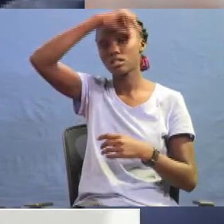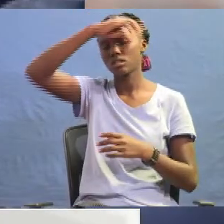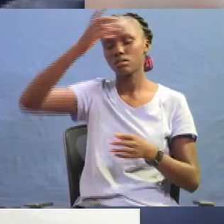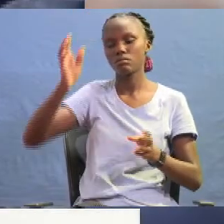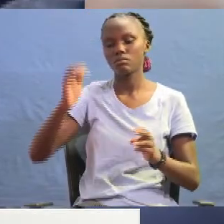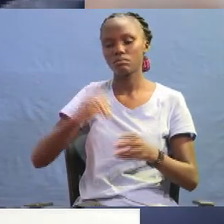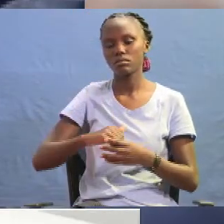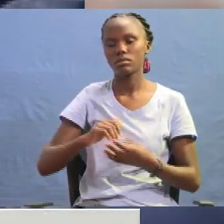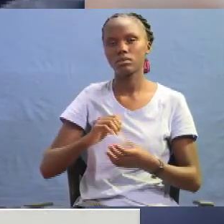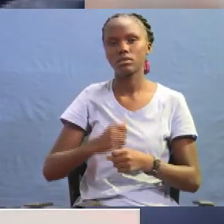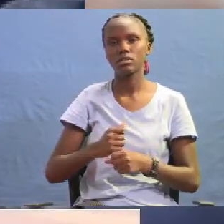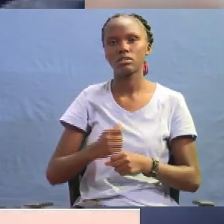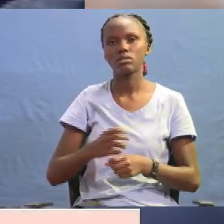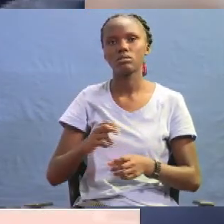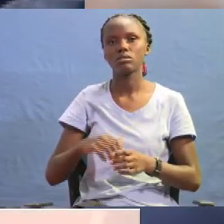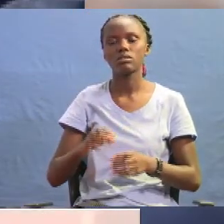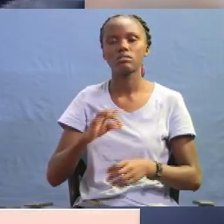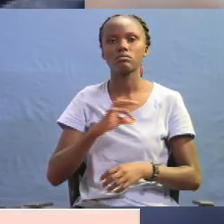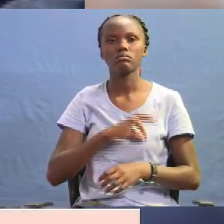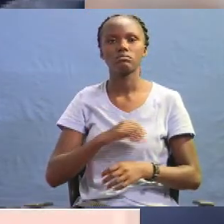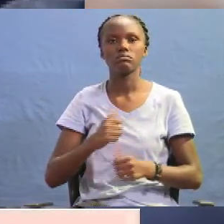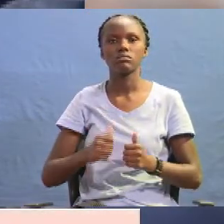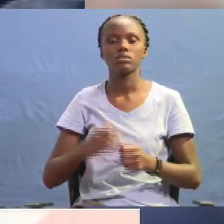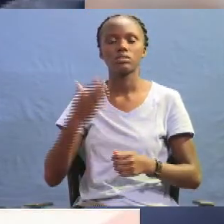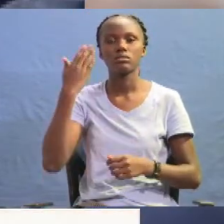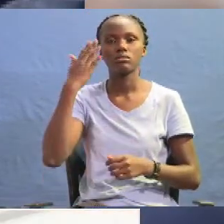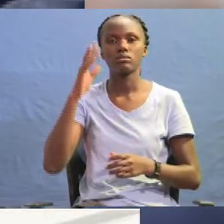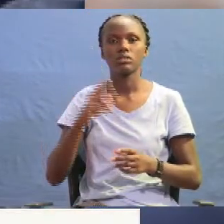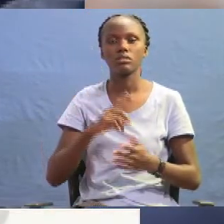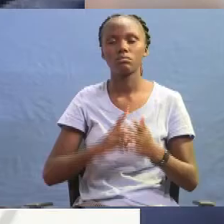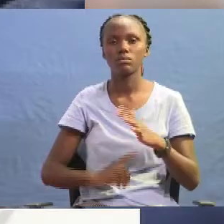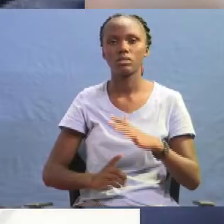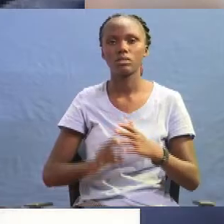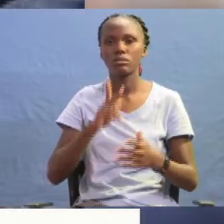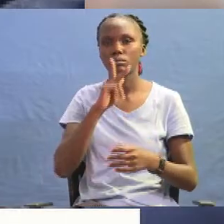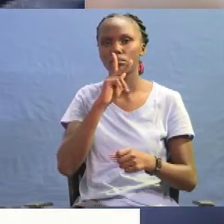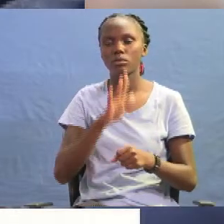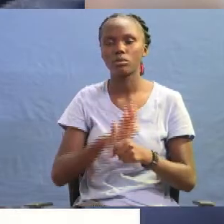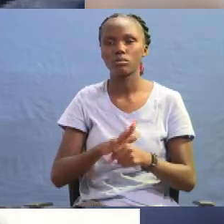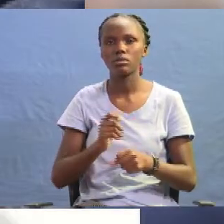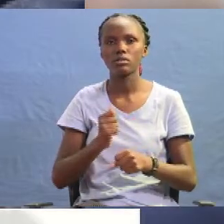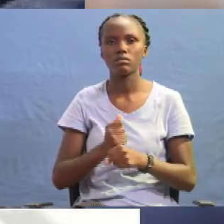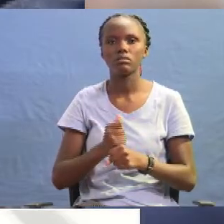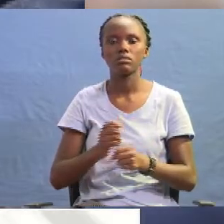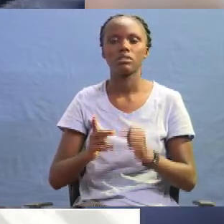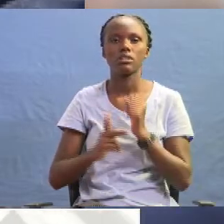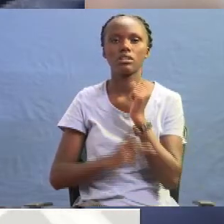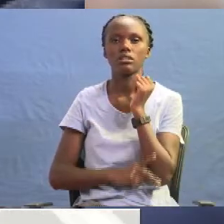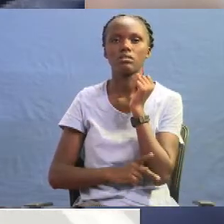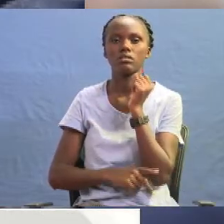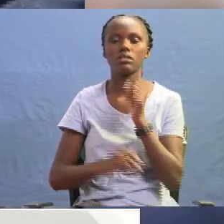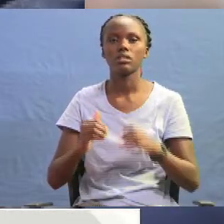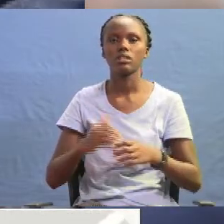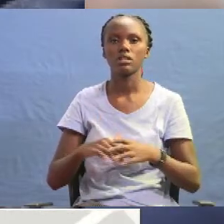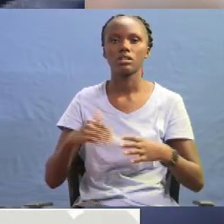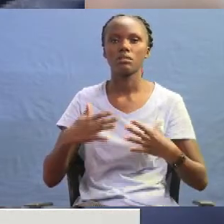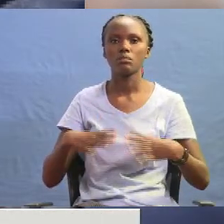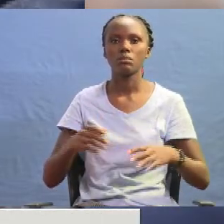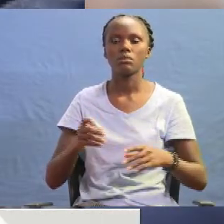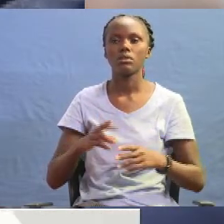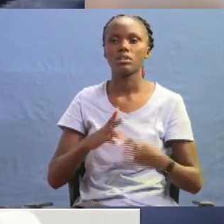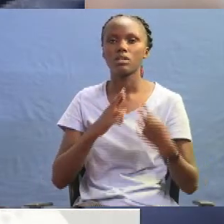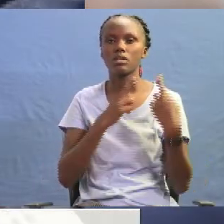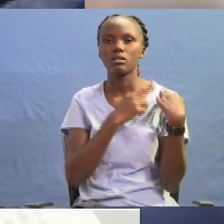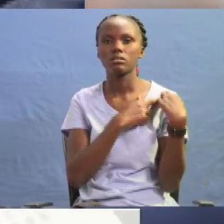career progression. Nevertheless, the ministry has promised strict disciplinary action against those